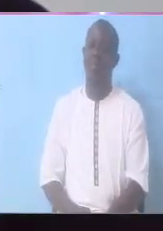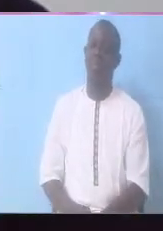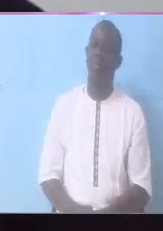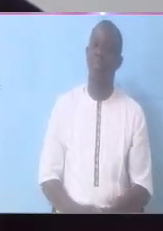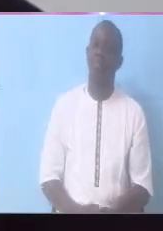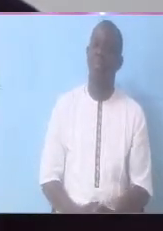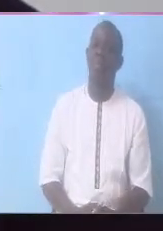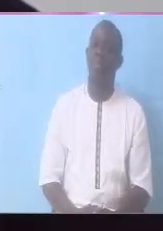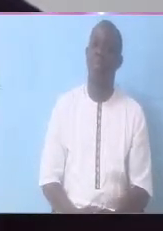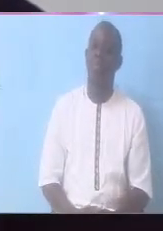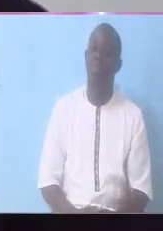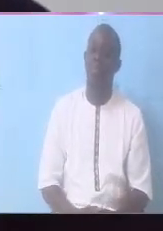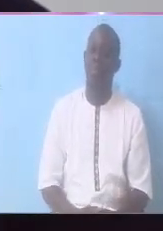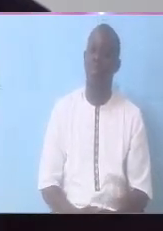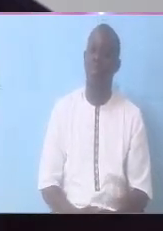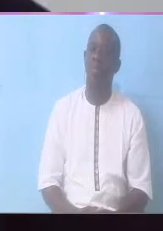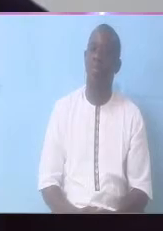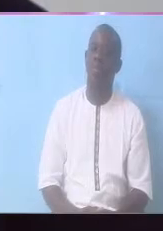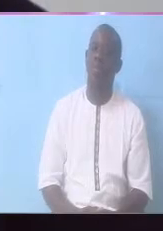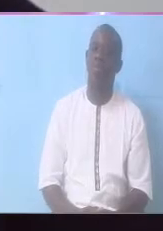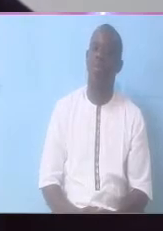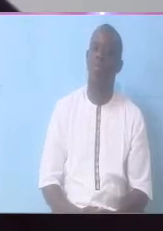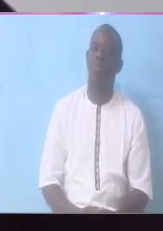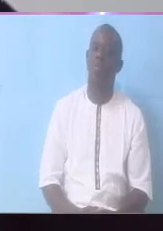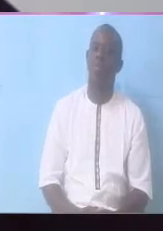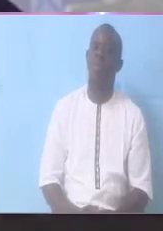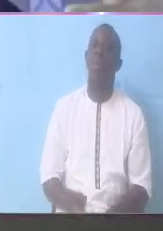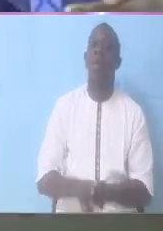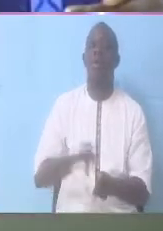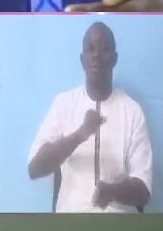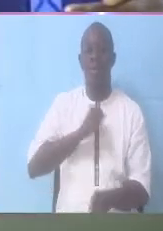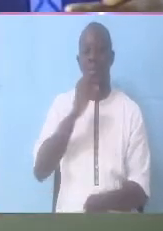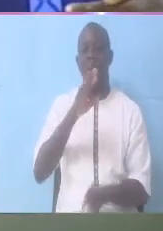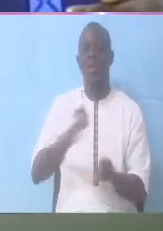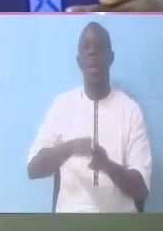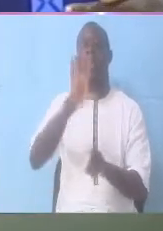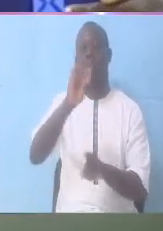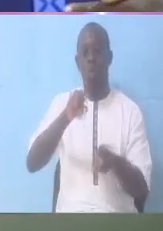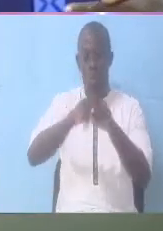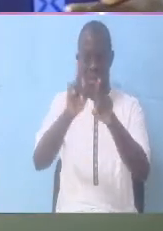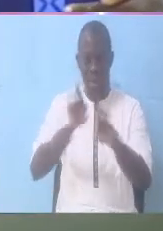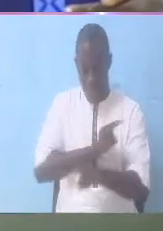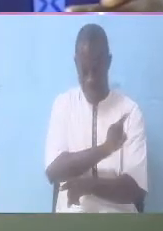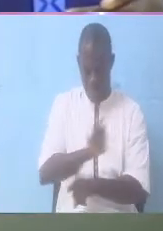came from him. Deal with them. They kill them from his orders.